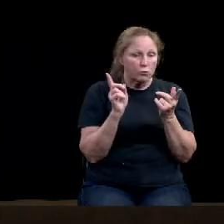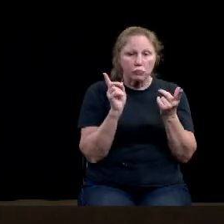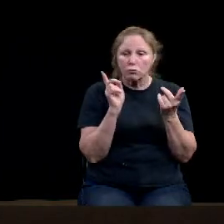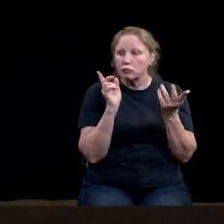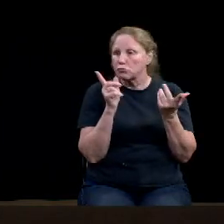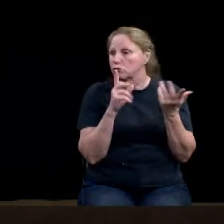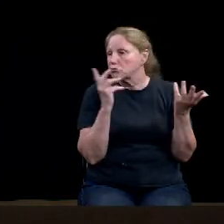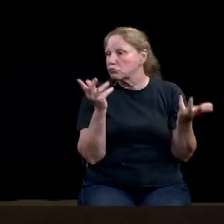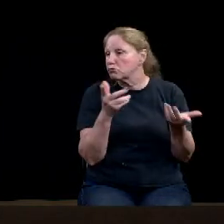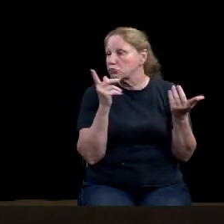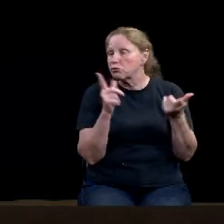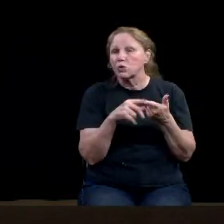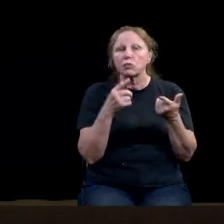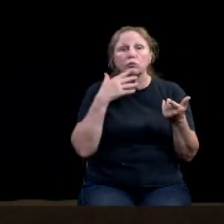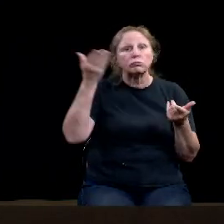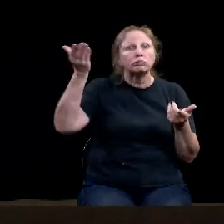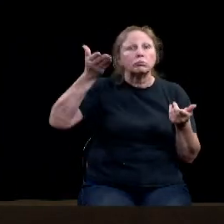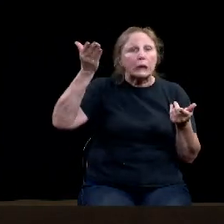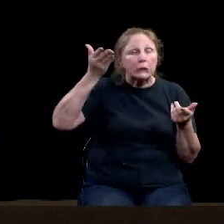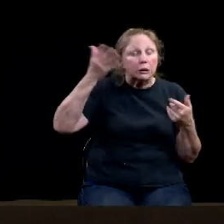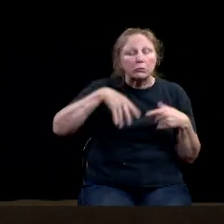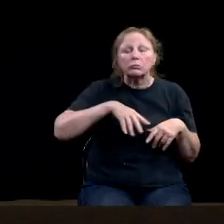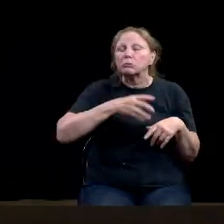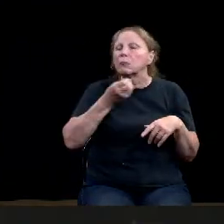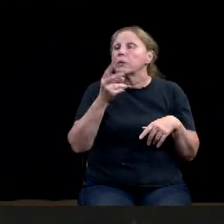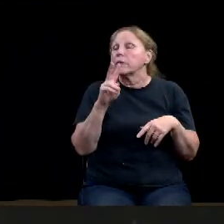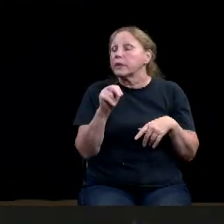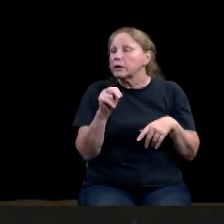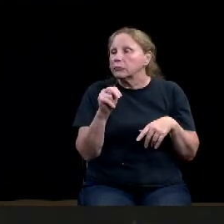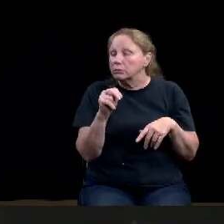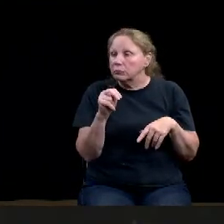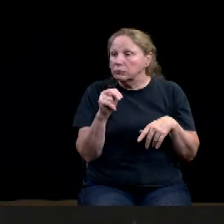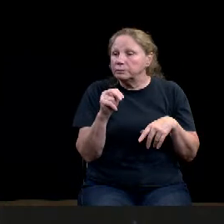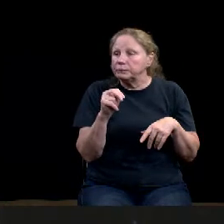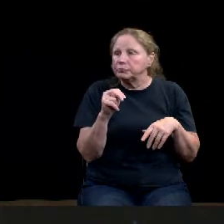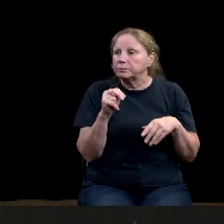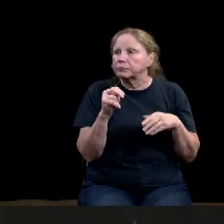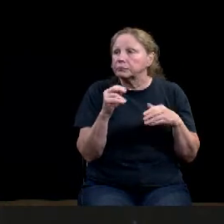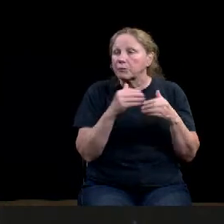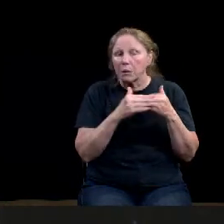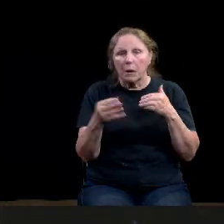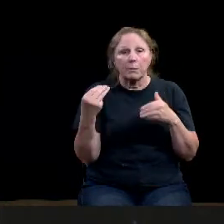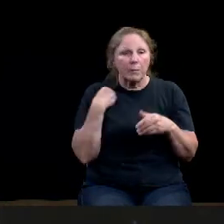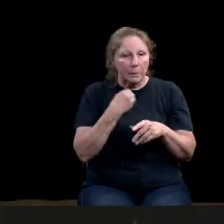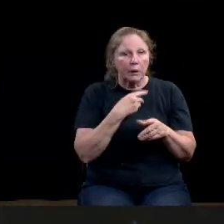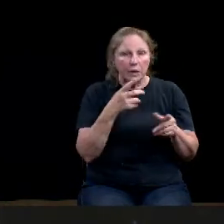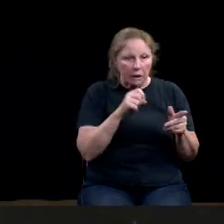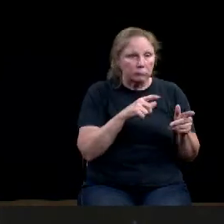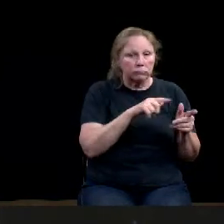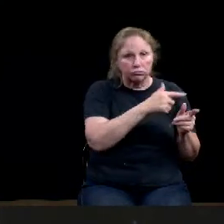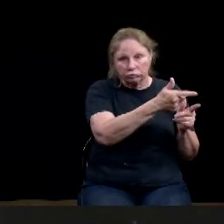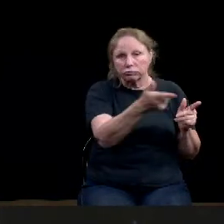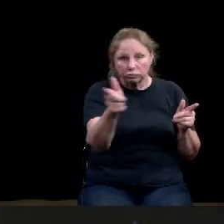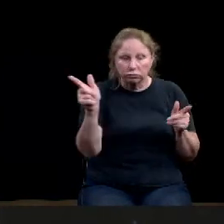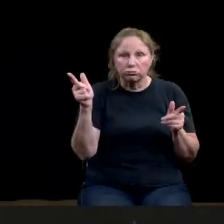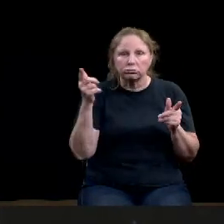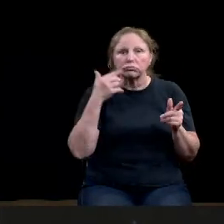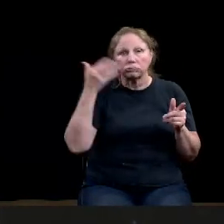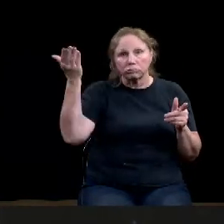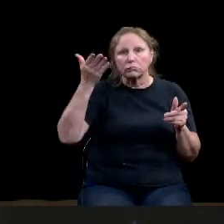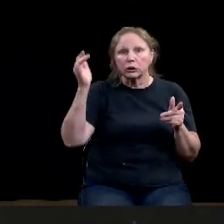also say some words at this time. So with that, I'll turn it over to our newly elected council members to the extent they have any